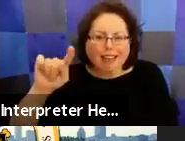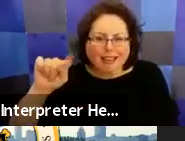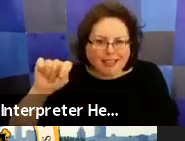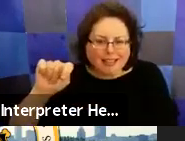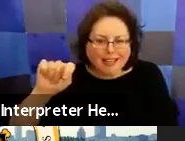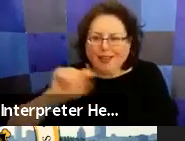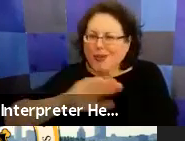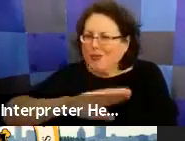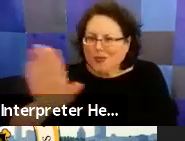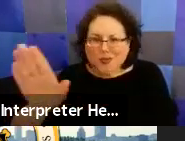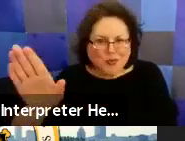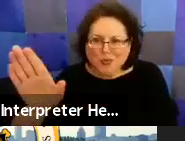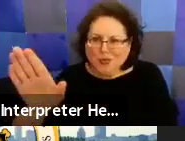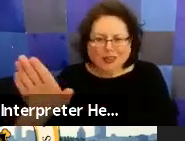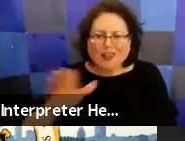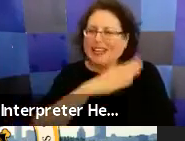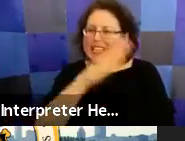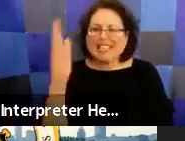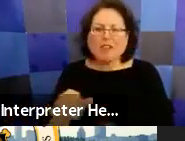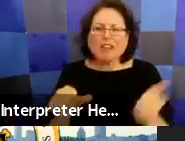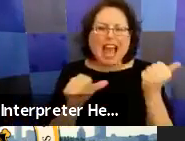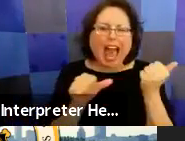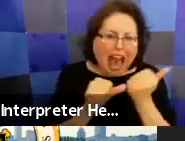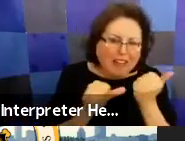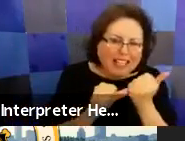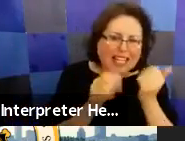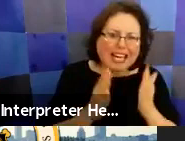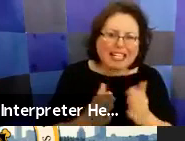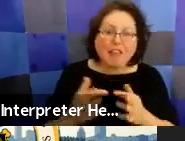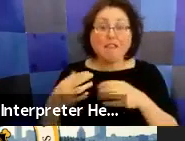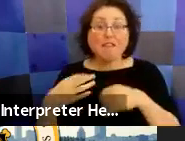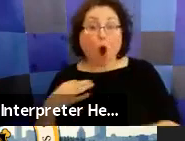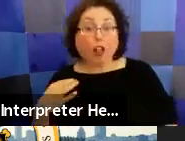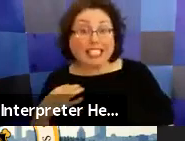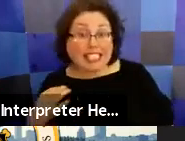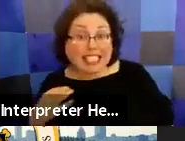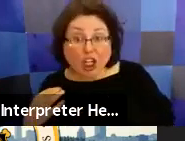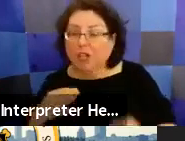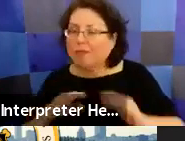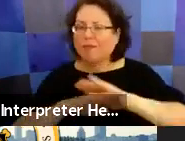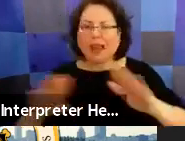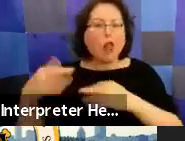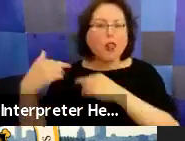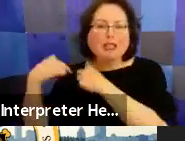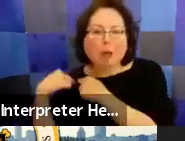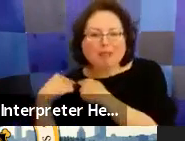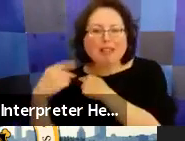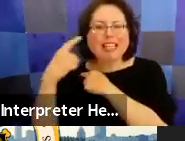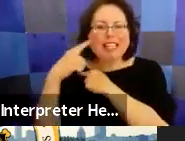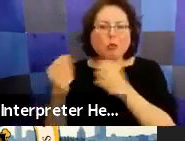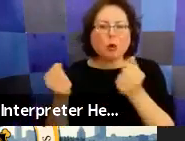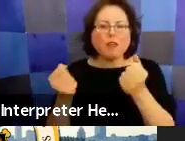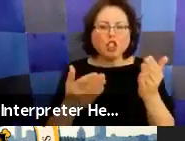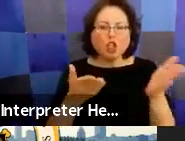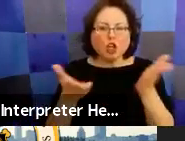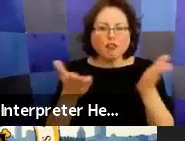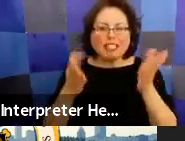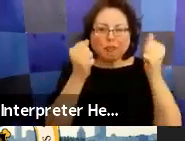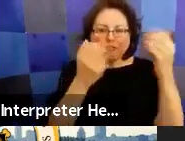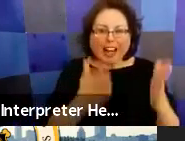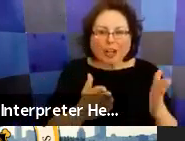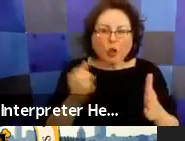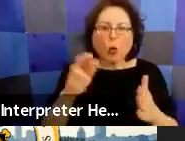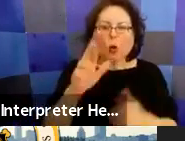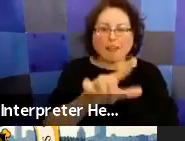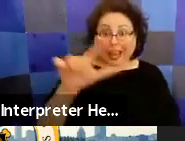on, you know, the advocate or the volunteer. The onus is always on the service provider or the landlord